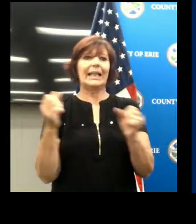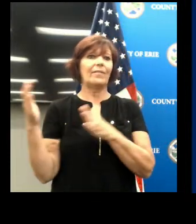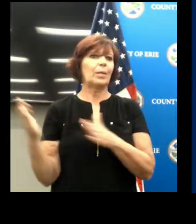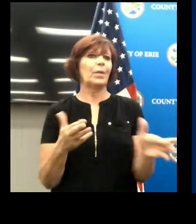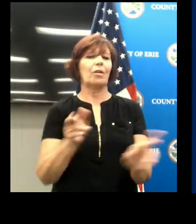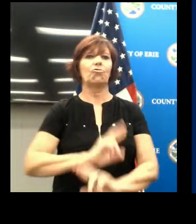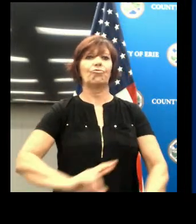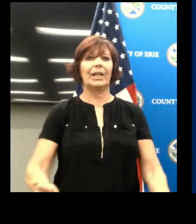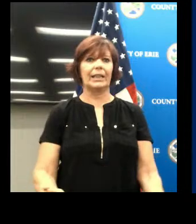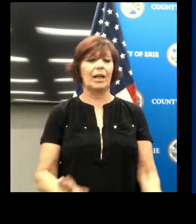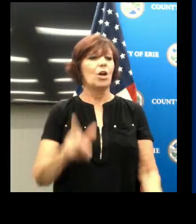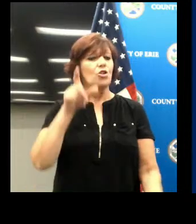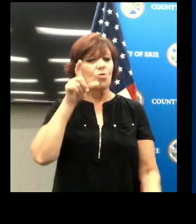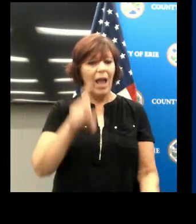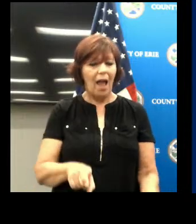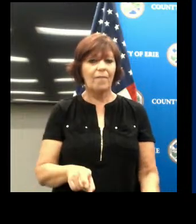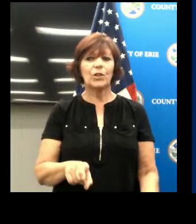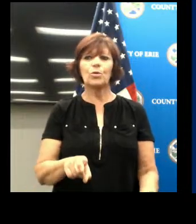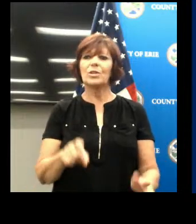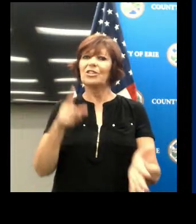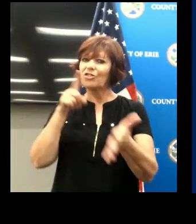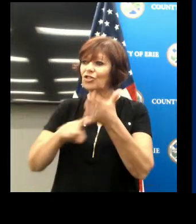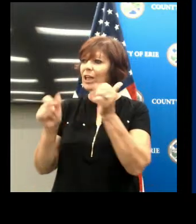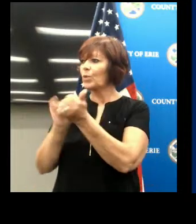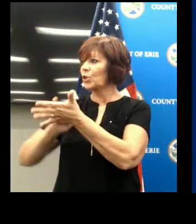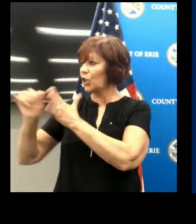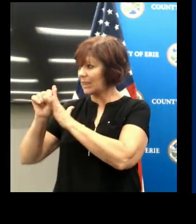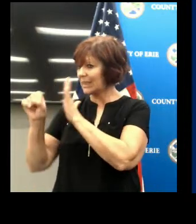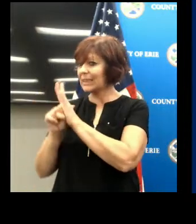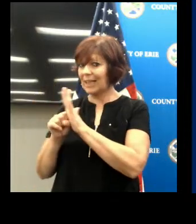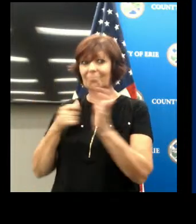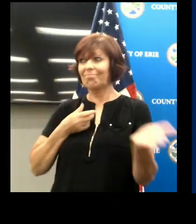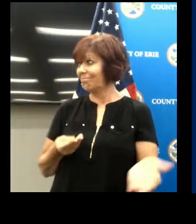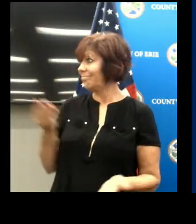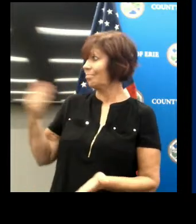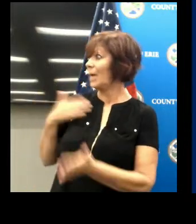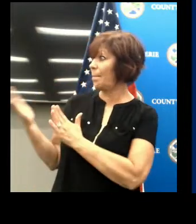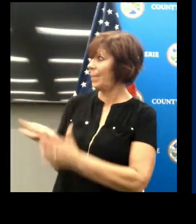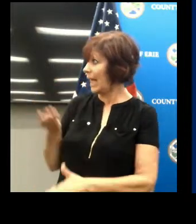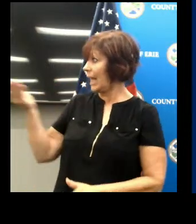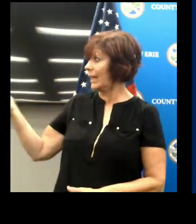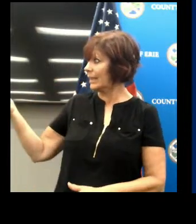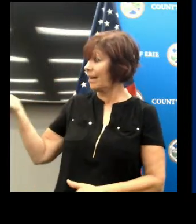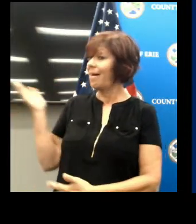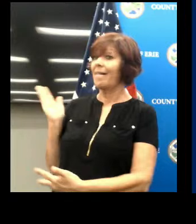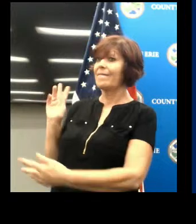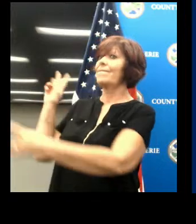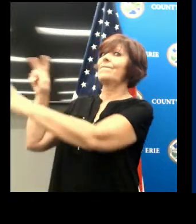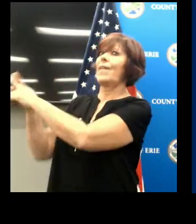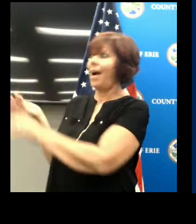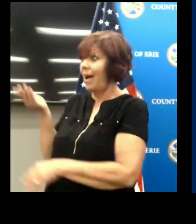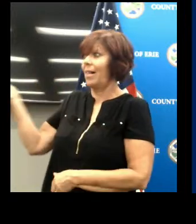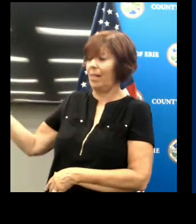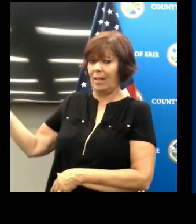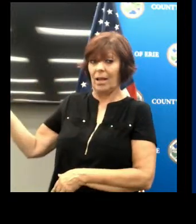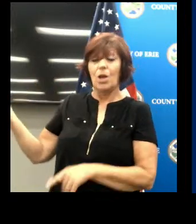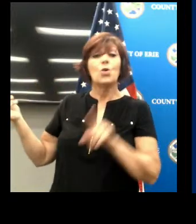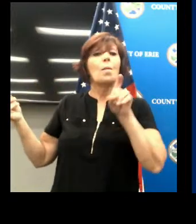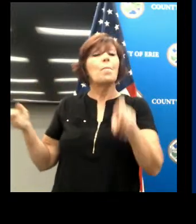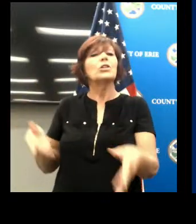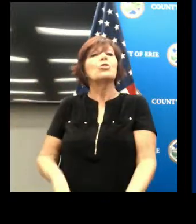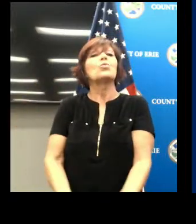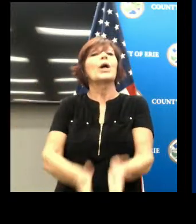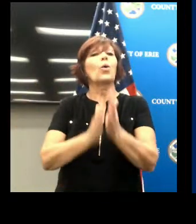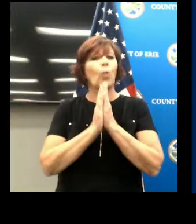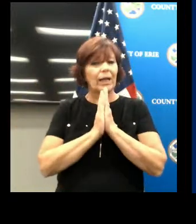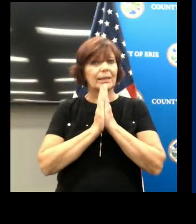place. You have to affirm with New York State that you have this safety plan. You have to file that with New York State. You must request and